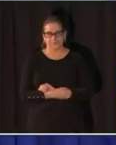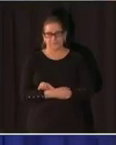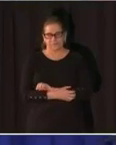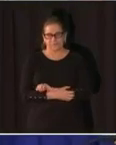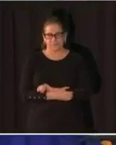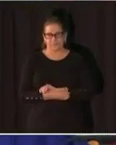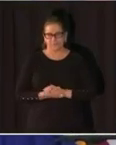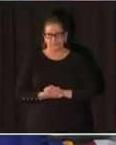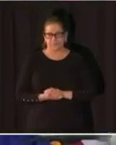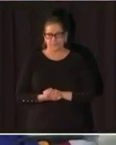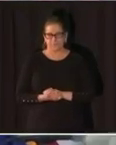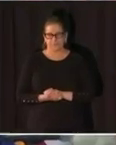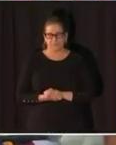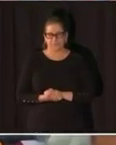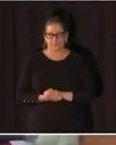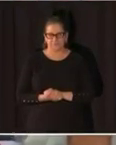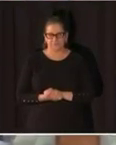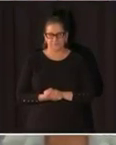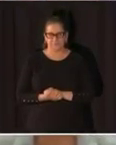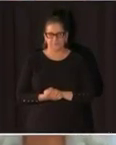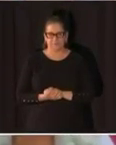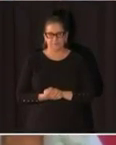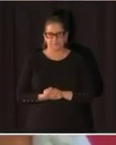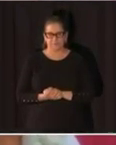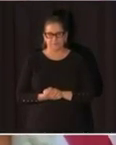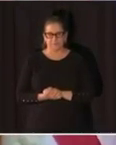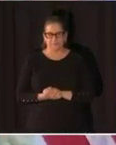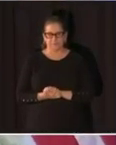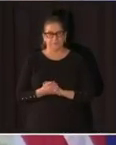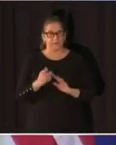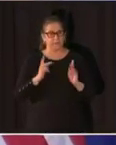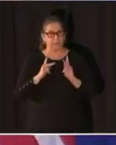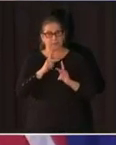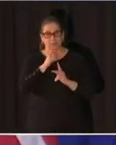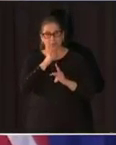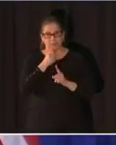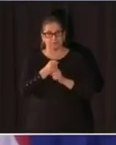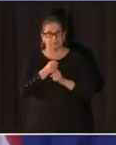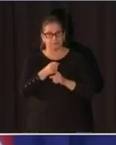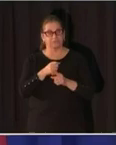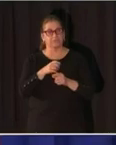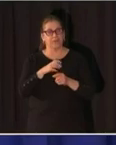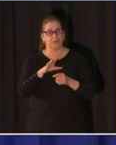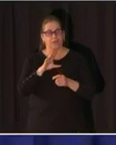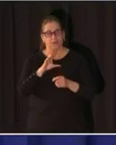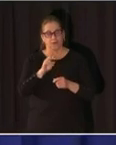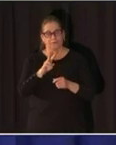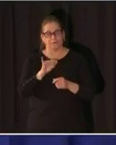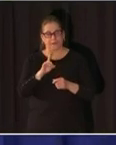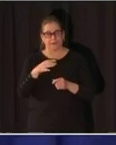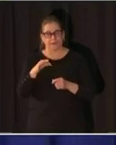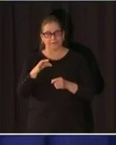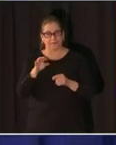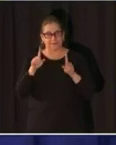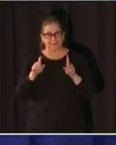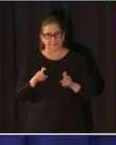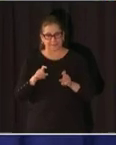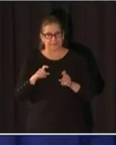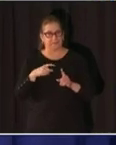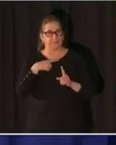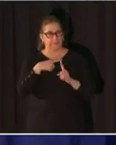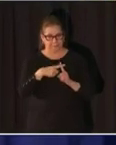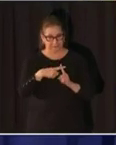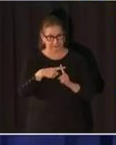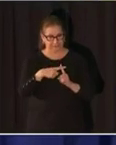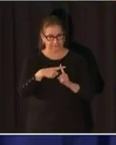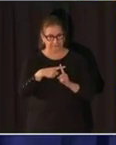tested for COVID-19 and the people that tested positive, that there's a huge disparity between the number of people who